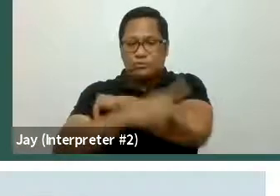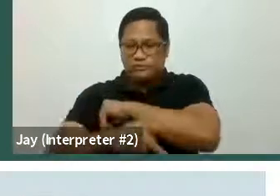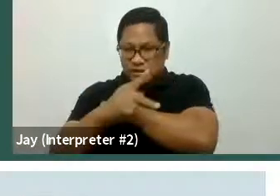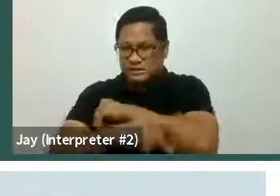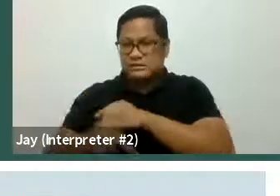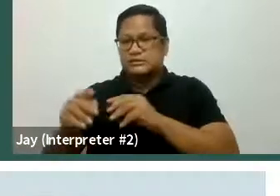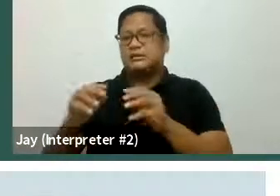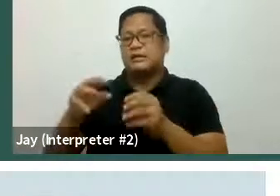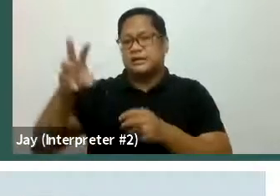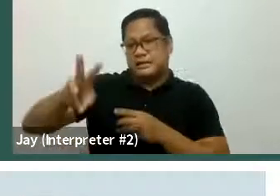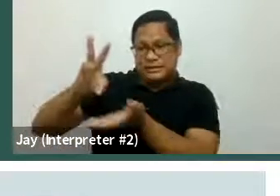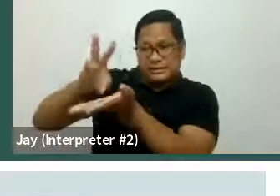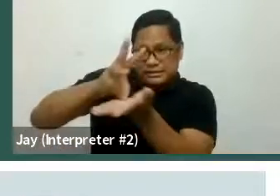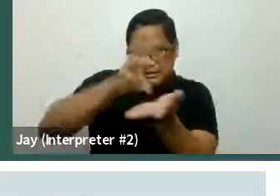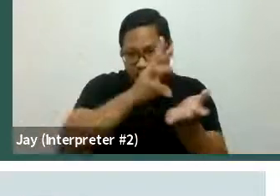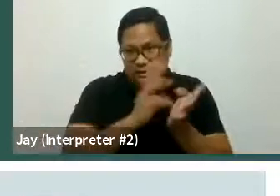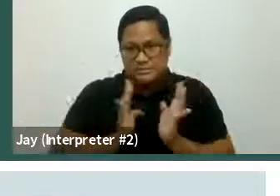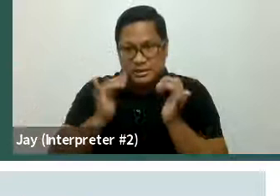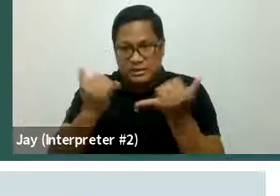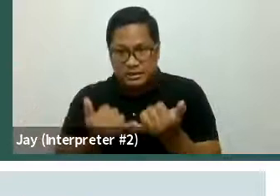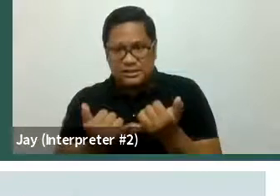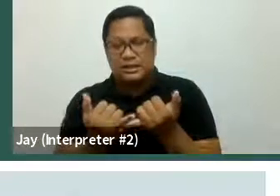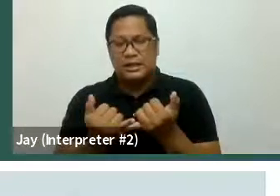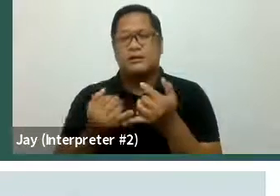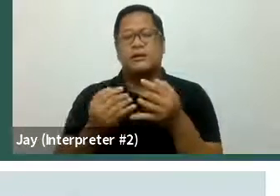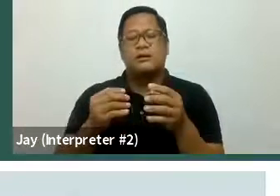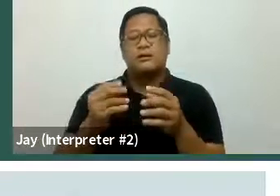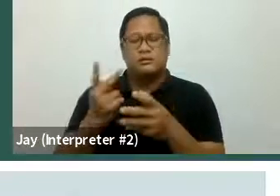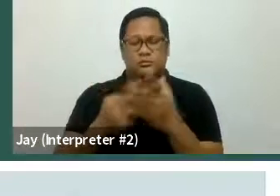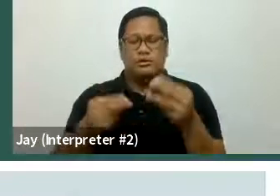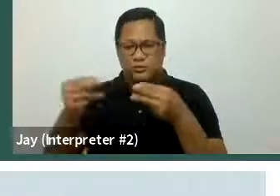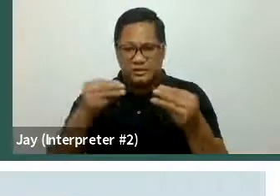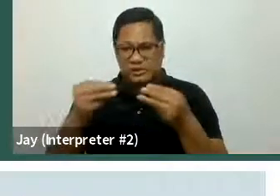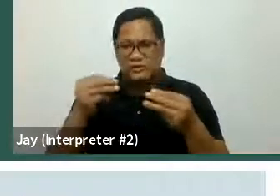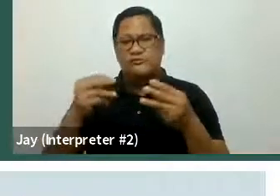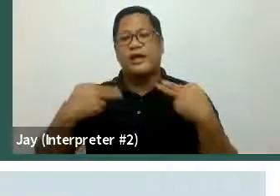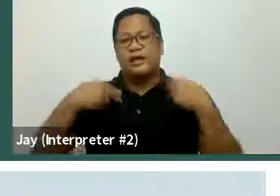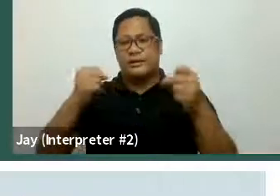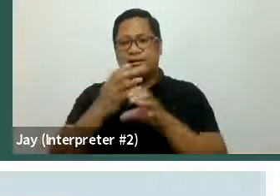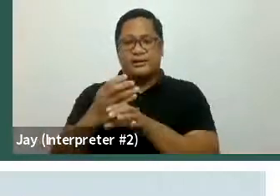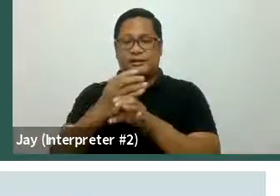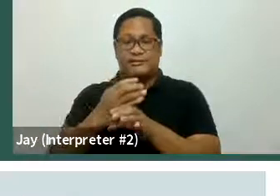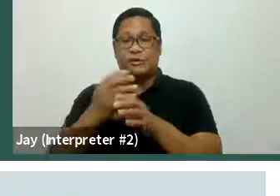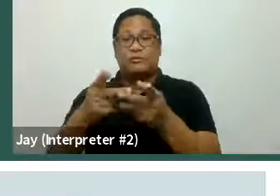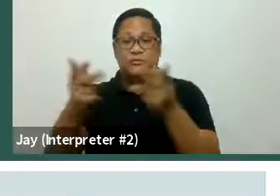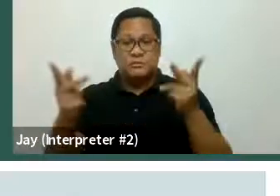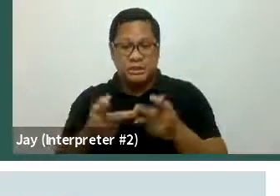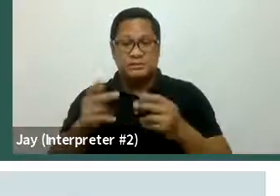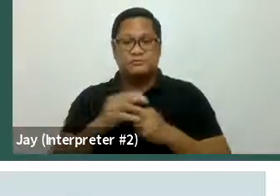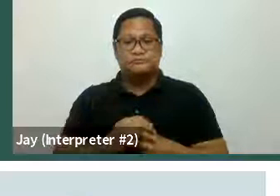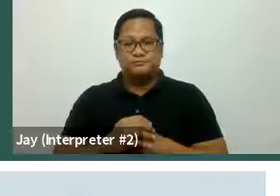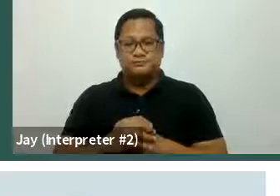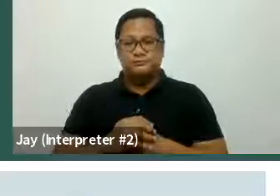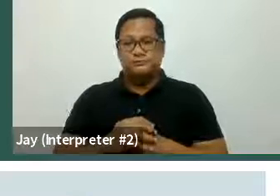and municipality and barangay owned and managed healthcare facilities. This also includes the